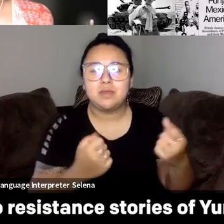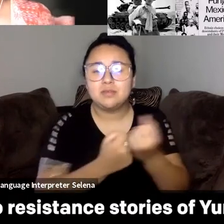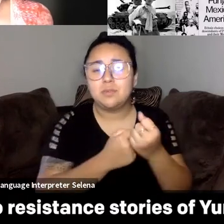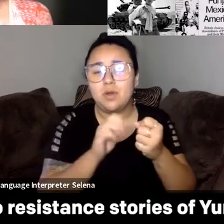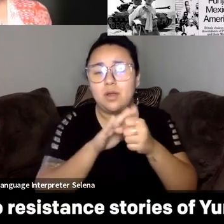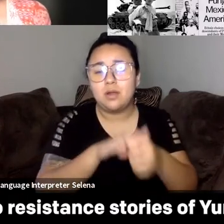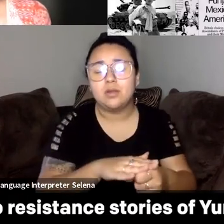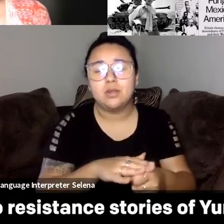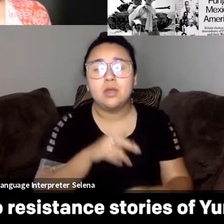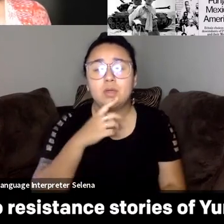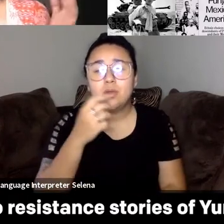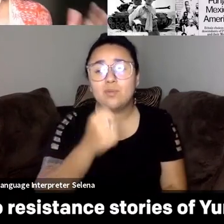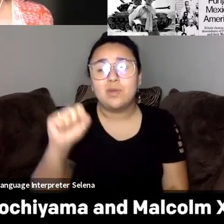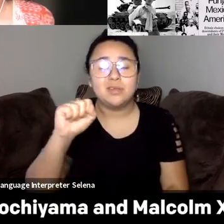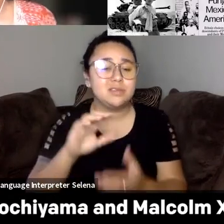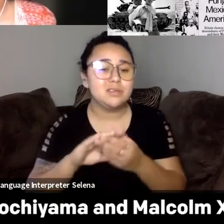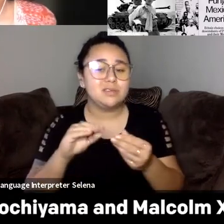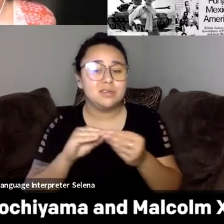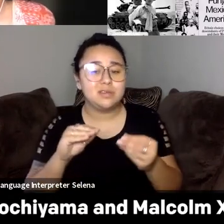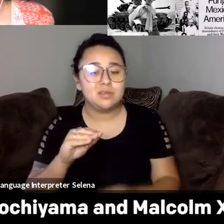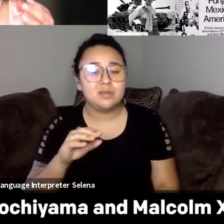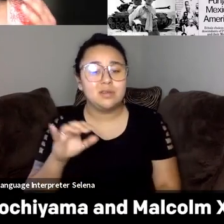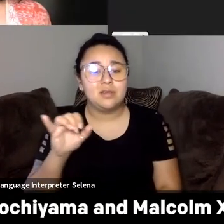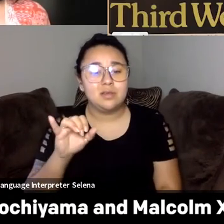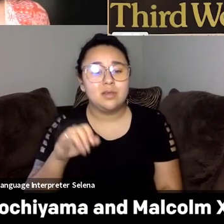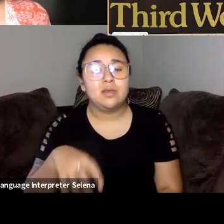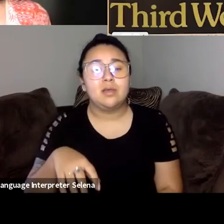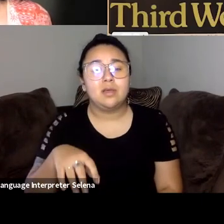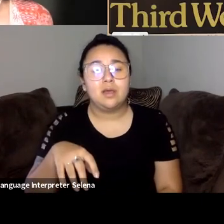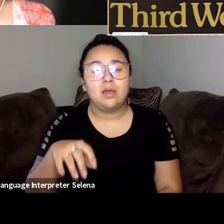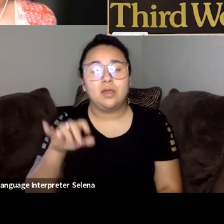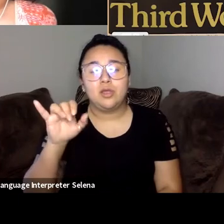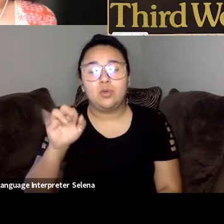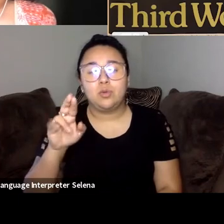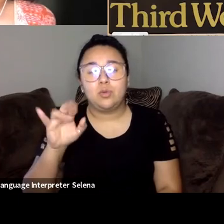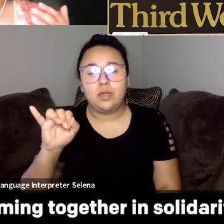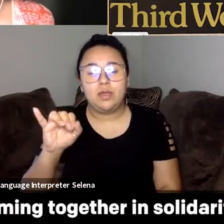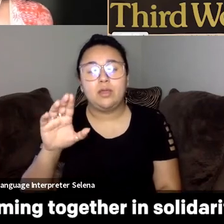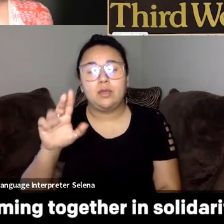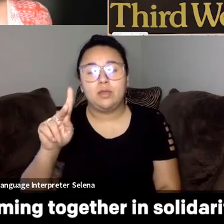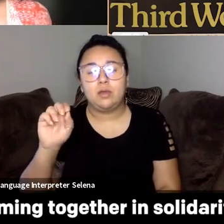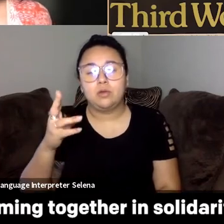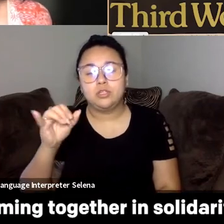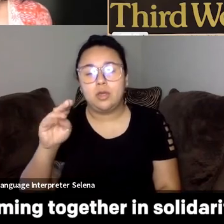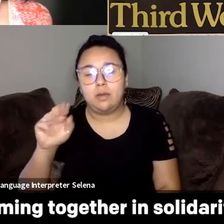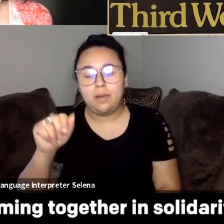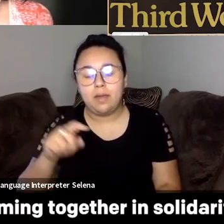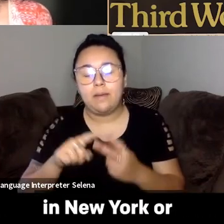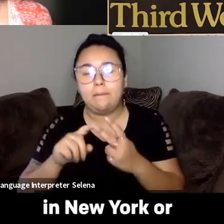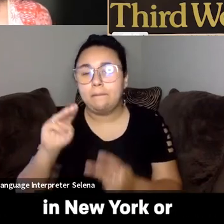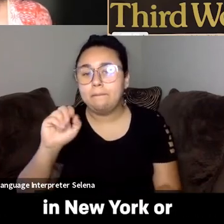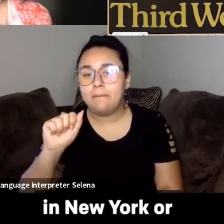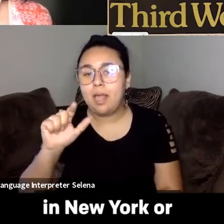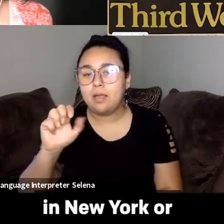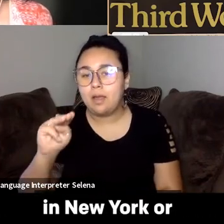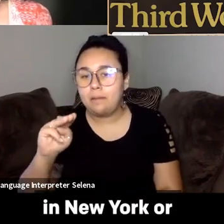resistance stories of, Yuriko Chiyama and Malcolm X, coming together in solidarity